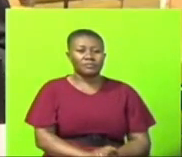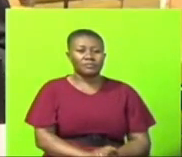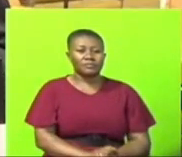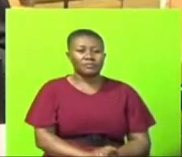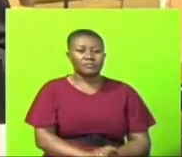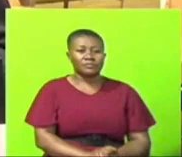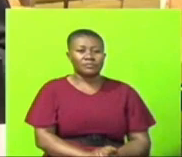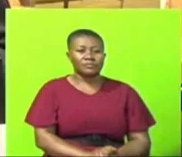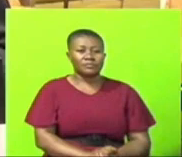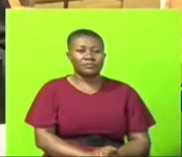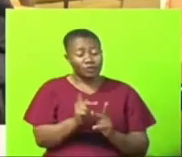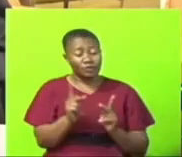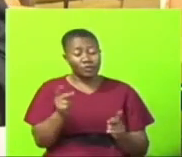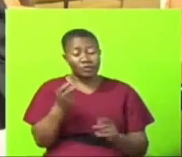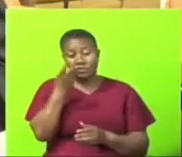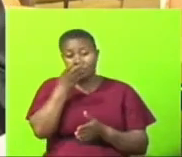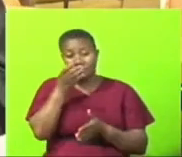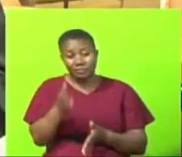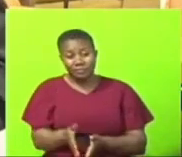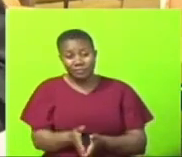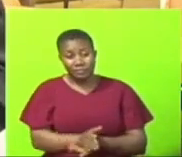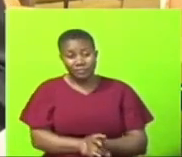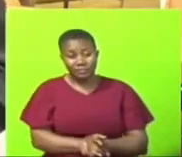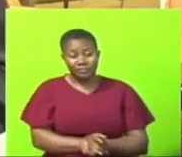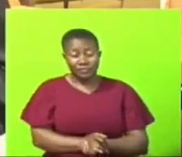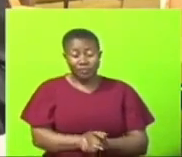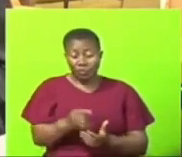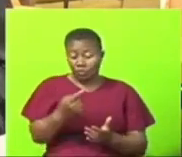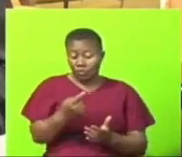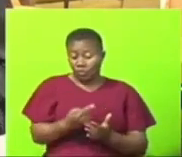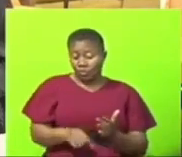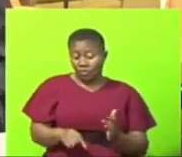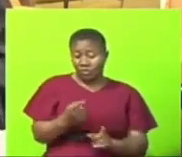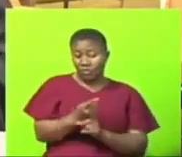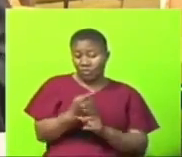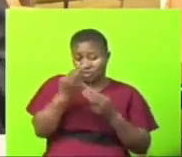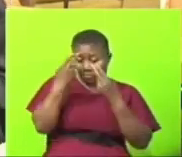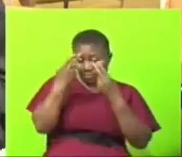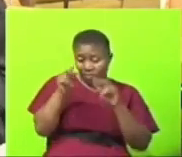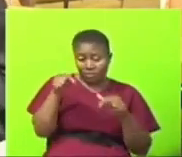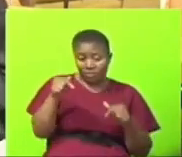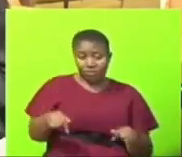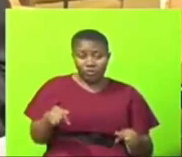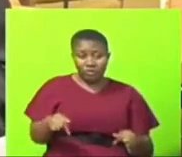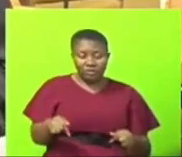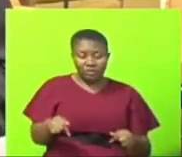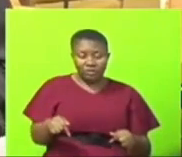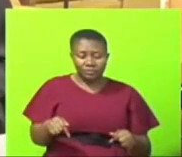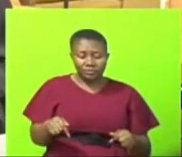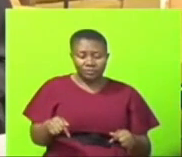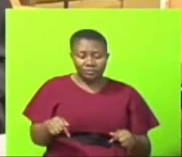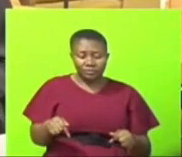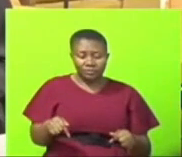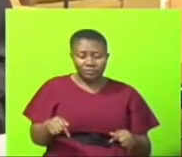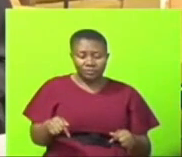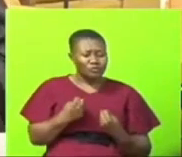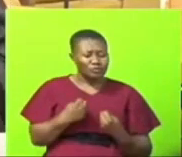So, Mr. Speaker, what has just happened today is an attempt